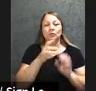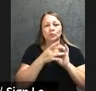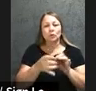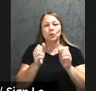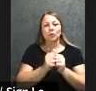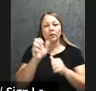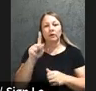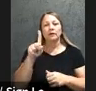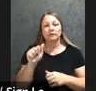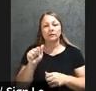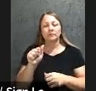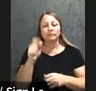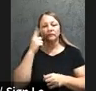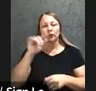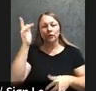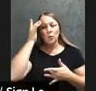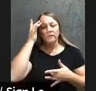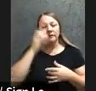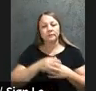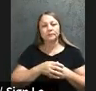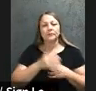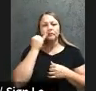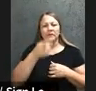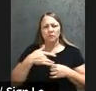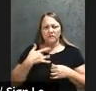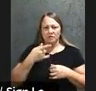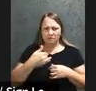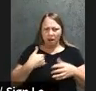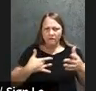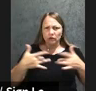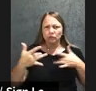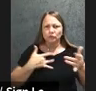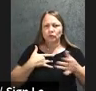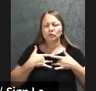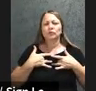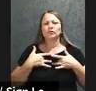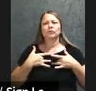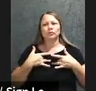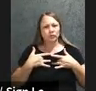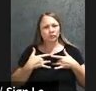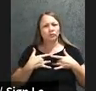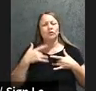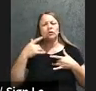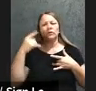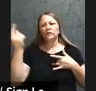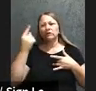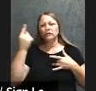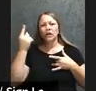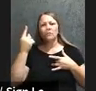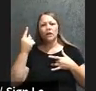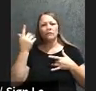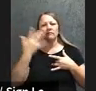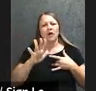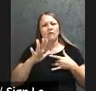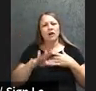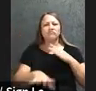have concerns about how you have been treated due to a diagnosis of long COVID, or just questions